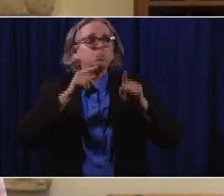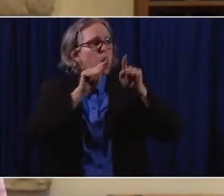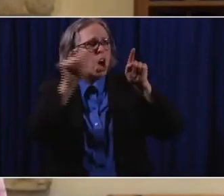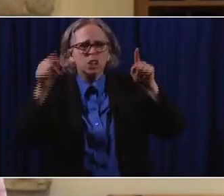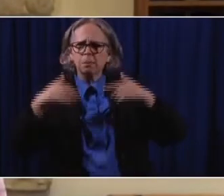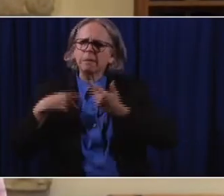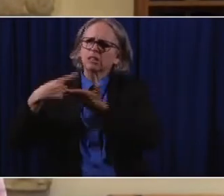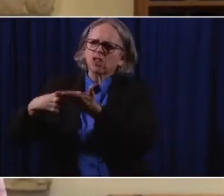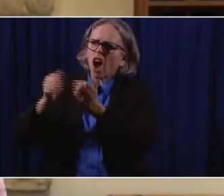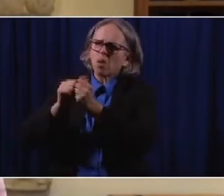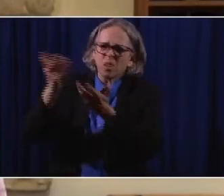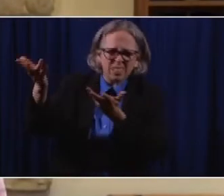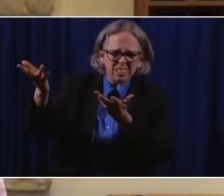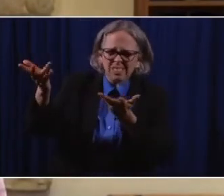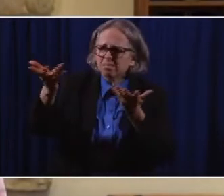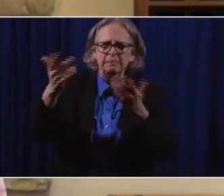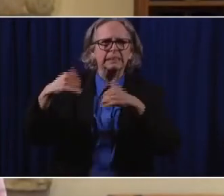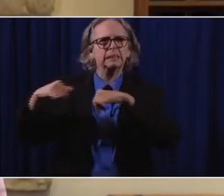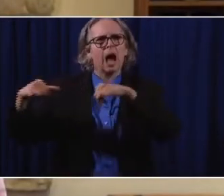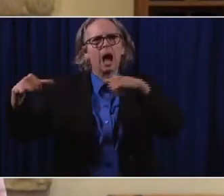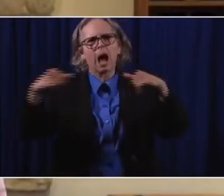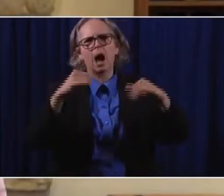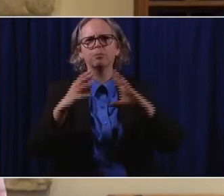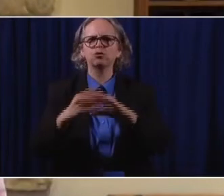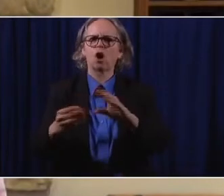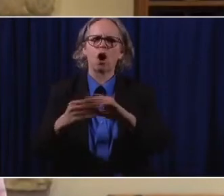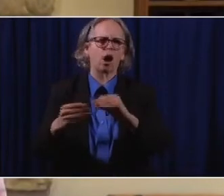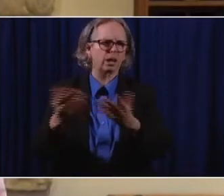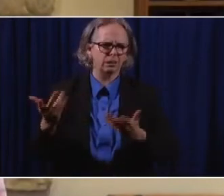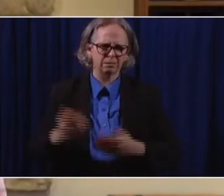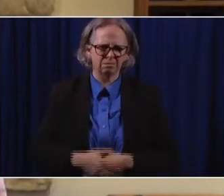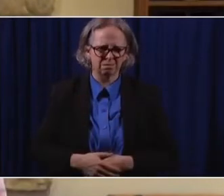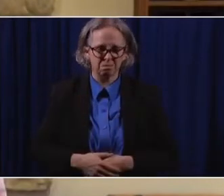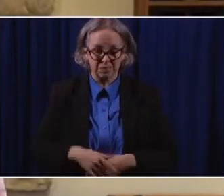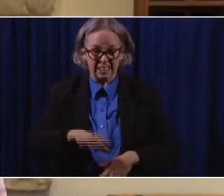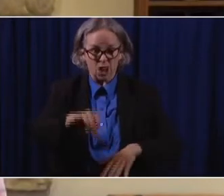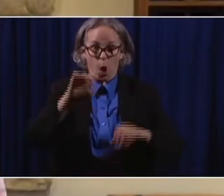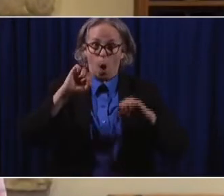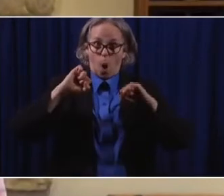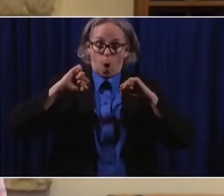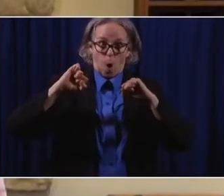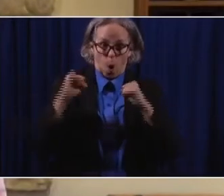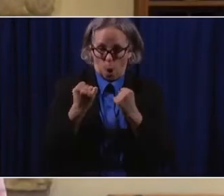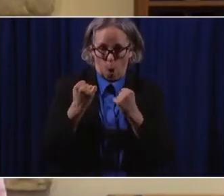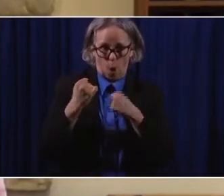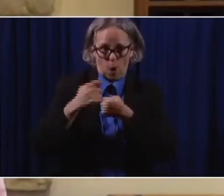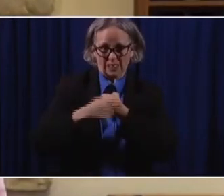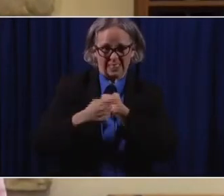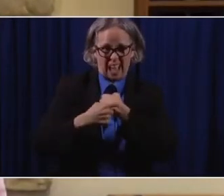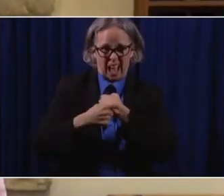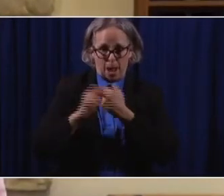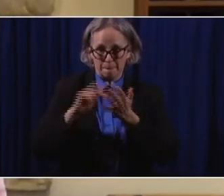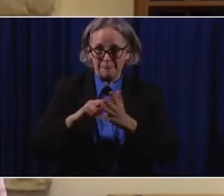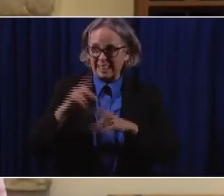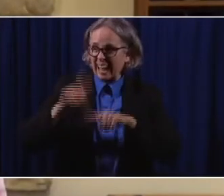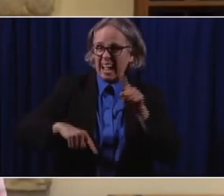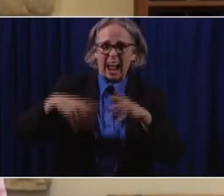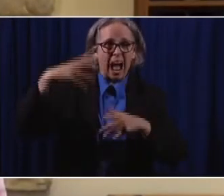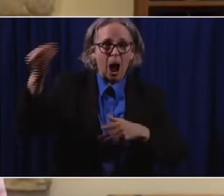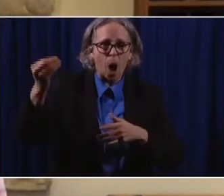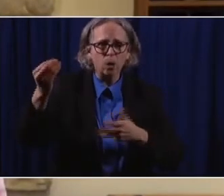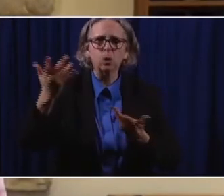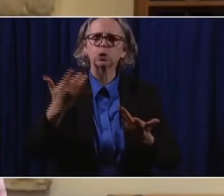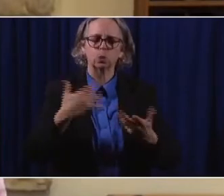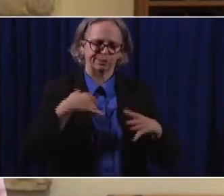when the cold weather hits, more people move inside, we can't really be outside as much, that's when we're going to see